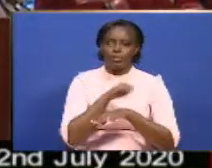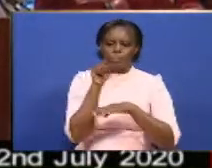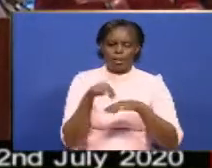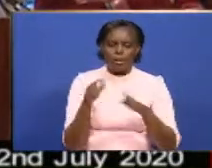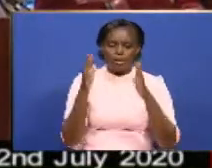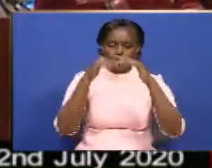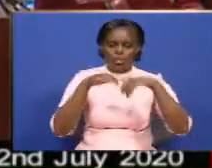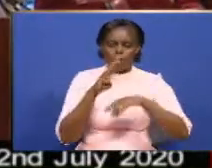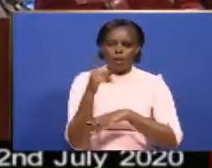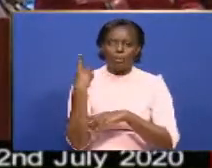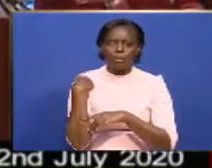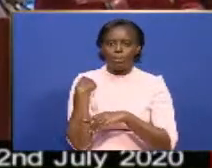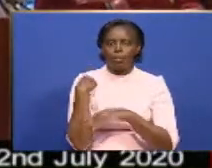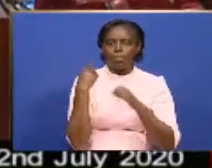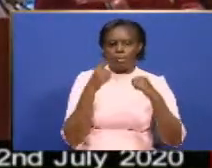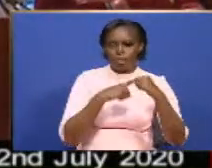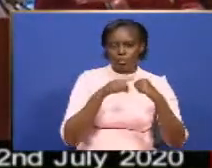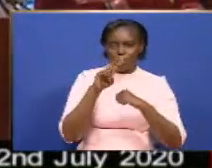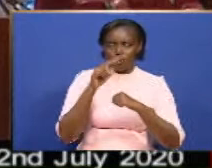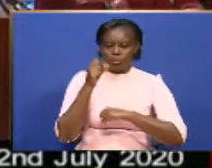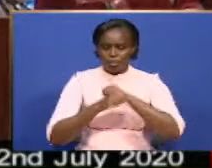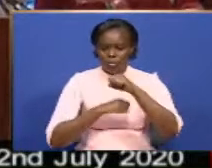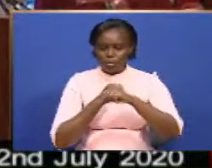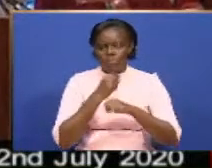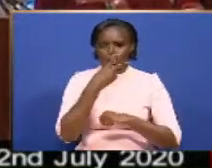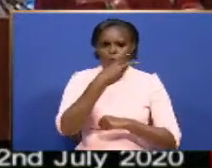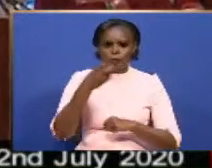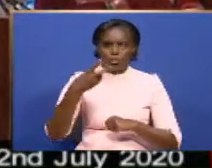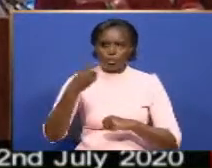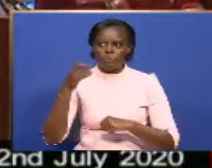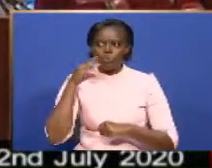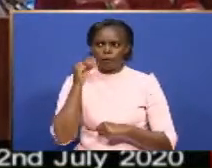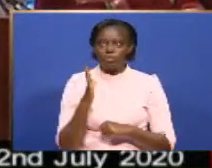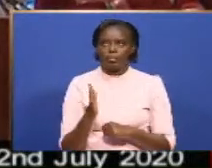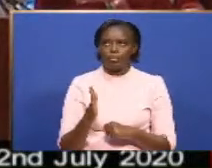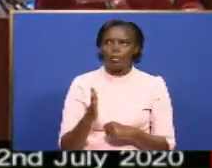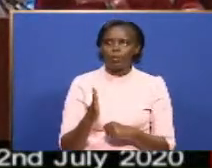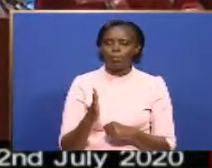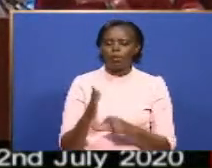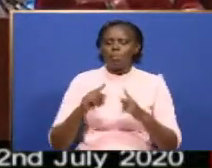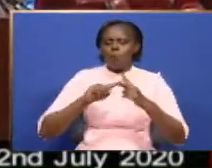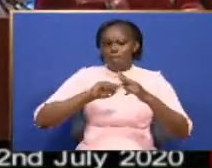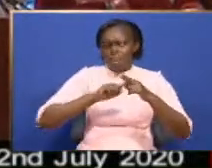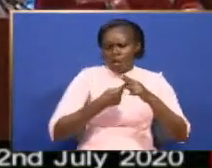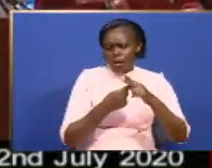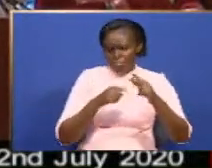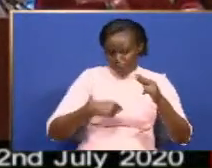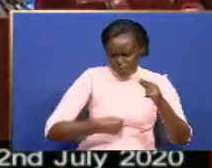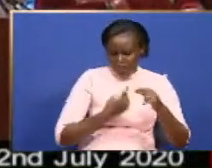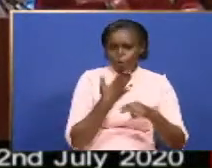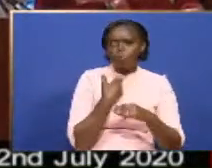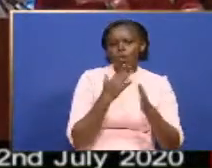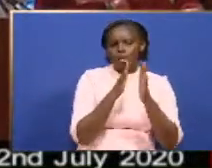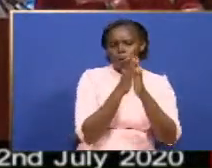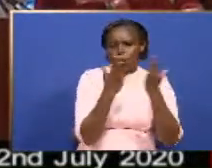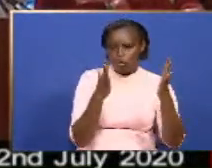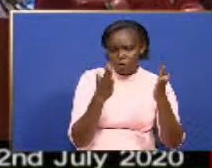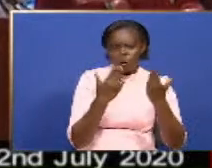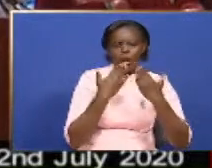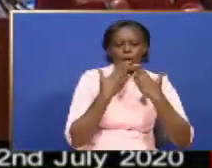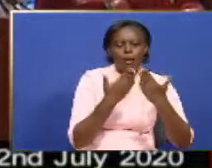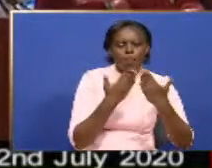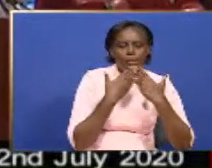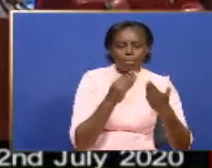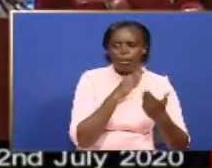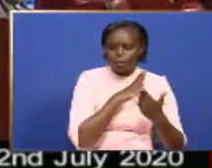Bill of number 62 of 2020. Honorable Speaker, from the onset, I'd like to congratulate and thank the